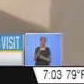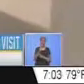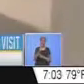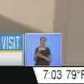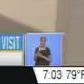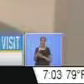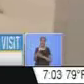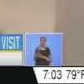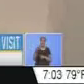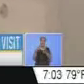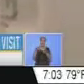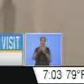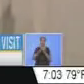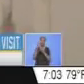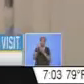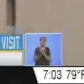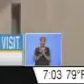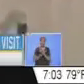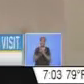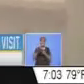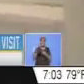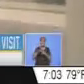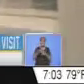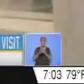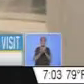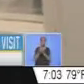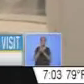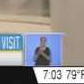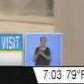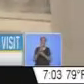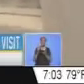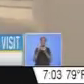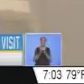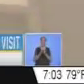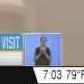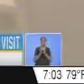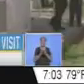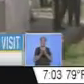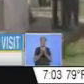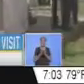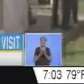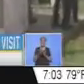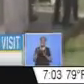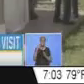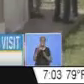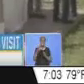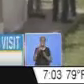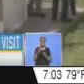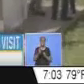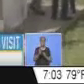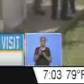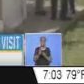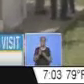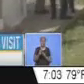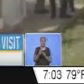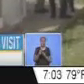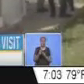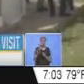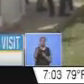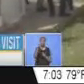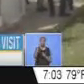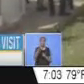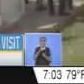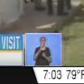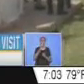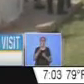placed in the Spring City subdivision. Additionally, he noted the International Red Cross and Samaritan's Purse have committed to assist with